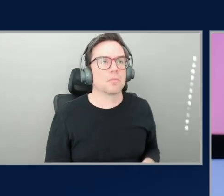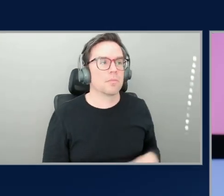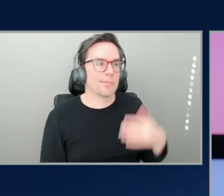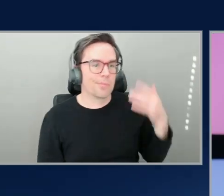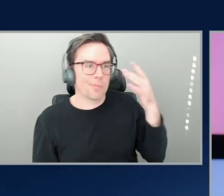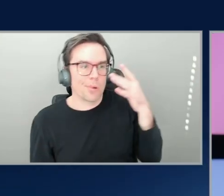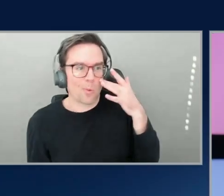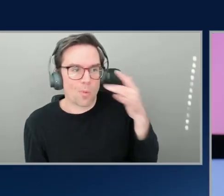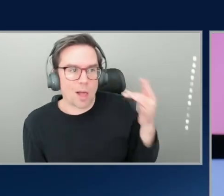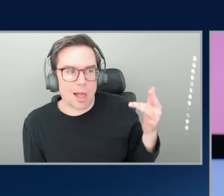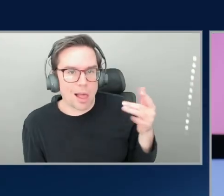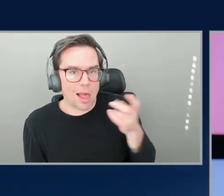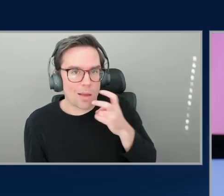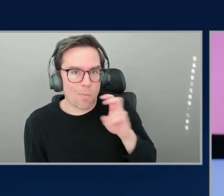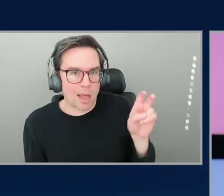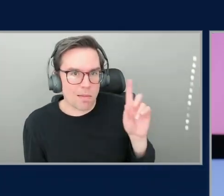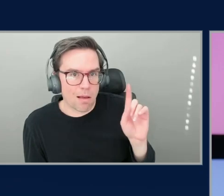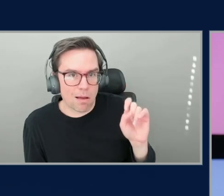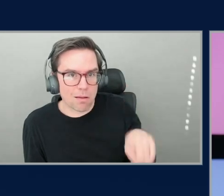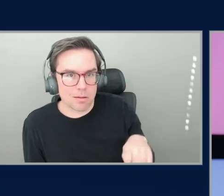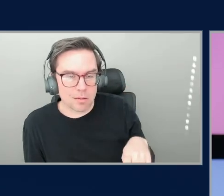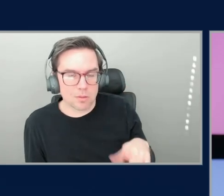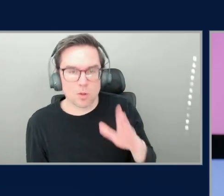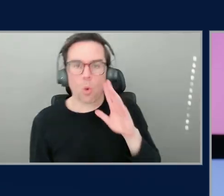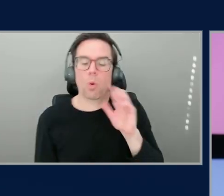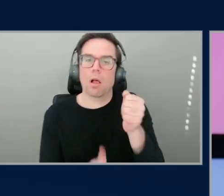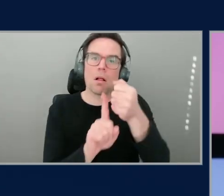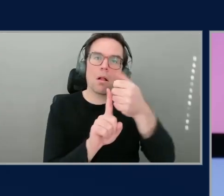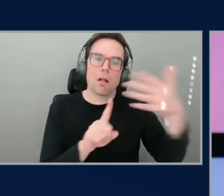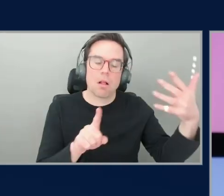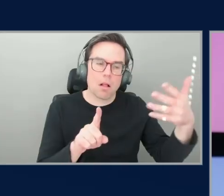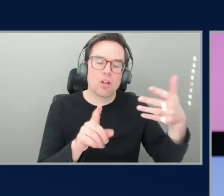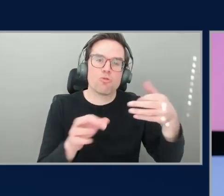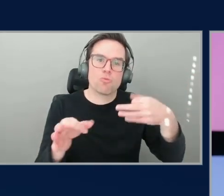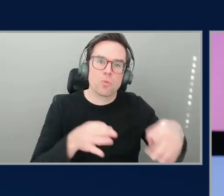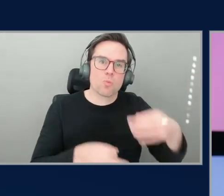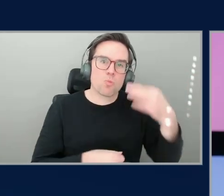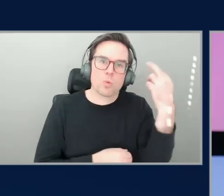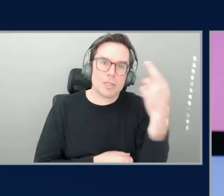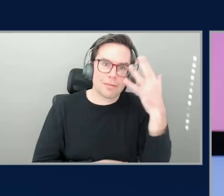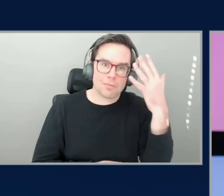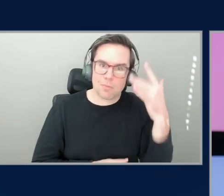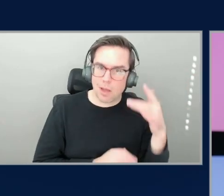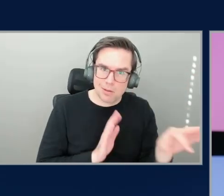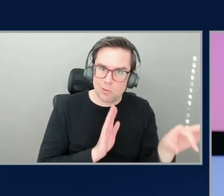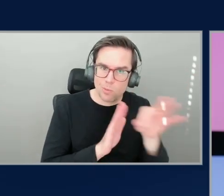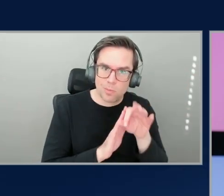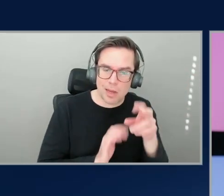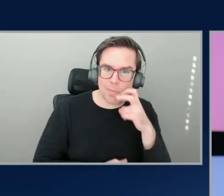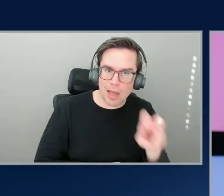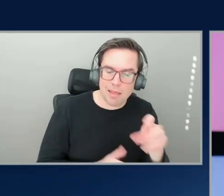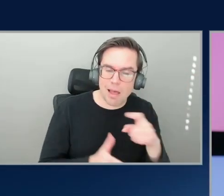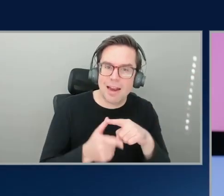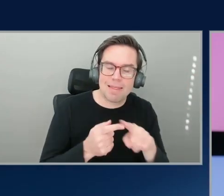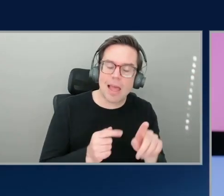able to break down a couple of reasons. Why should you actually be using Python? And then you can make a decision for yourself. Oh, absolutely, I'm going to go ahead and use